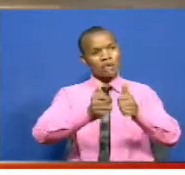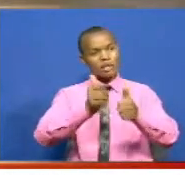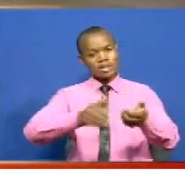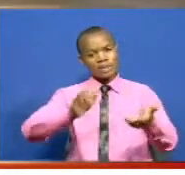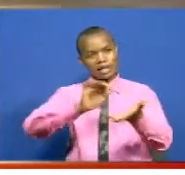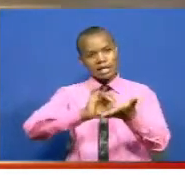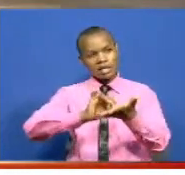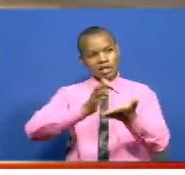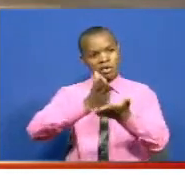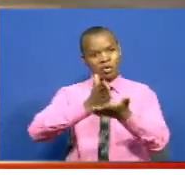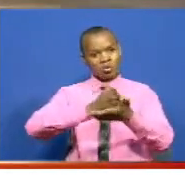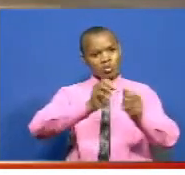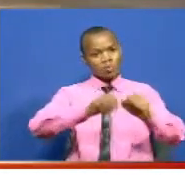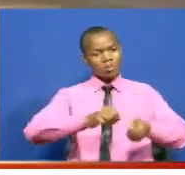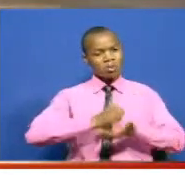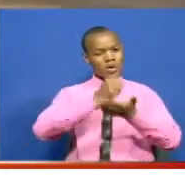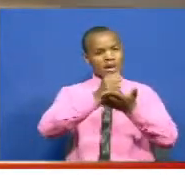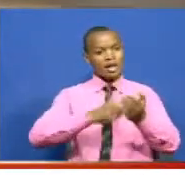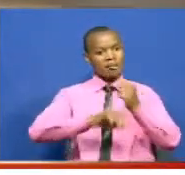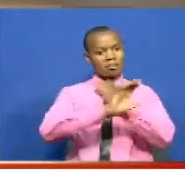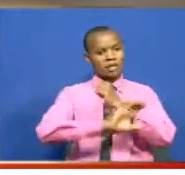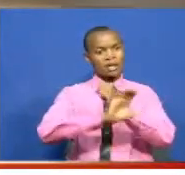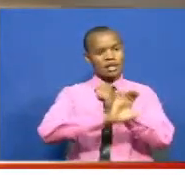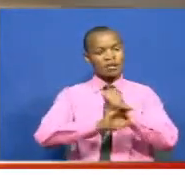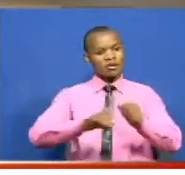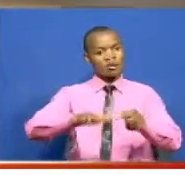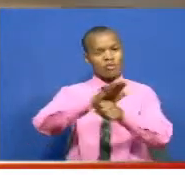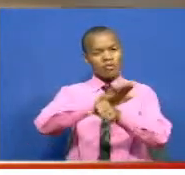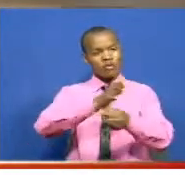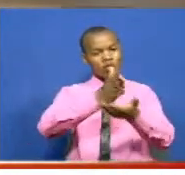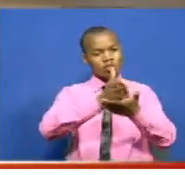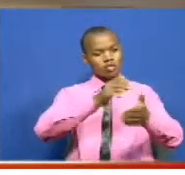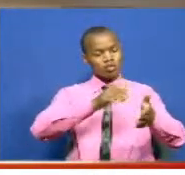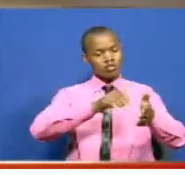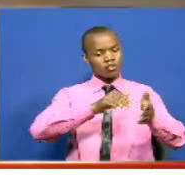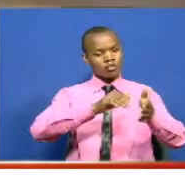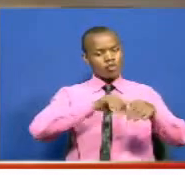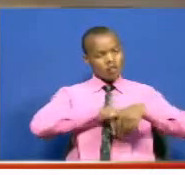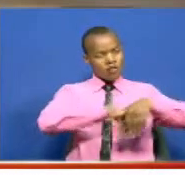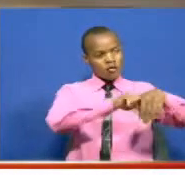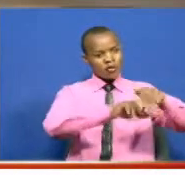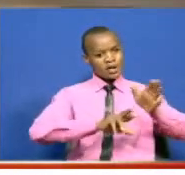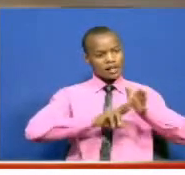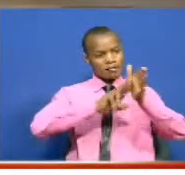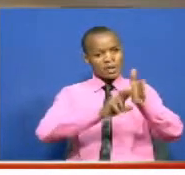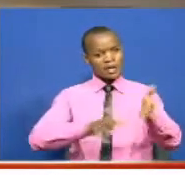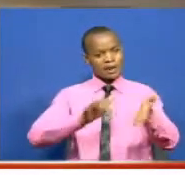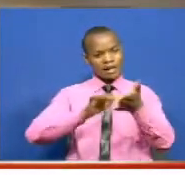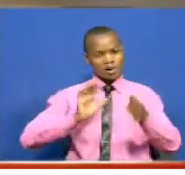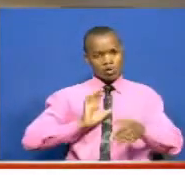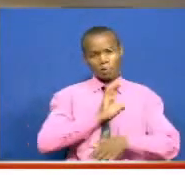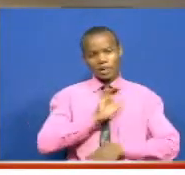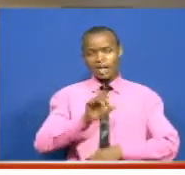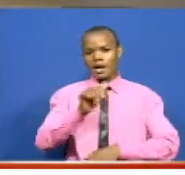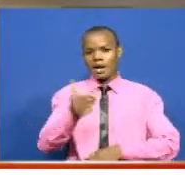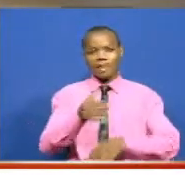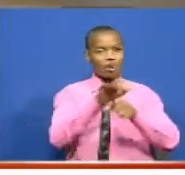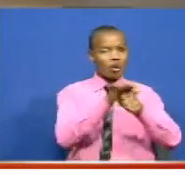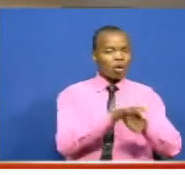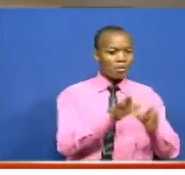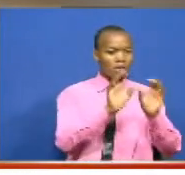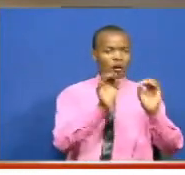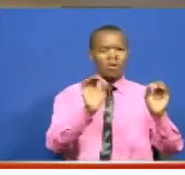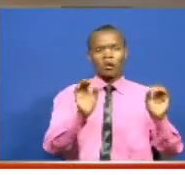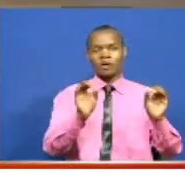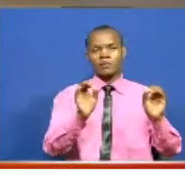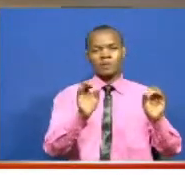actually help the country fully embrace that representation, that other communities will not feel left out of